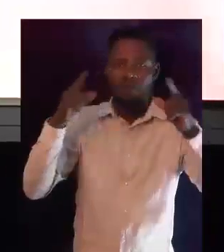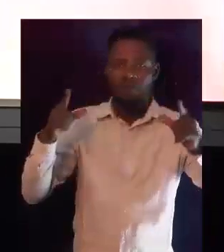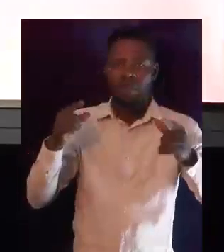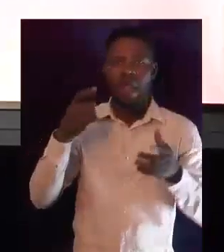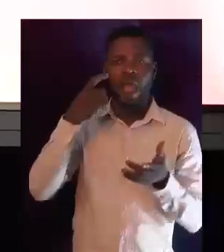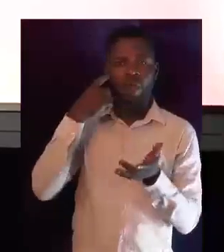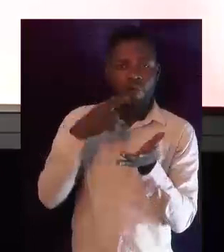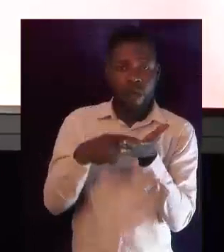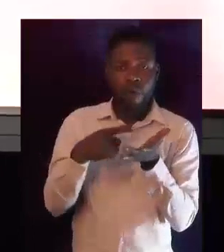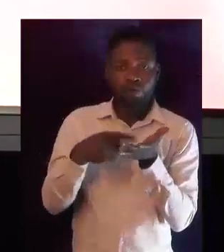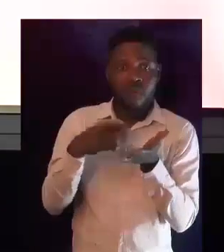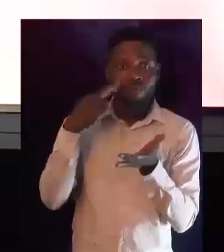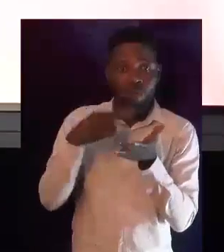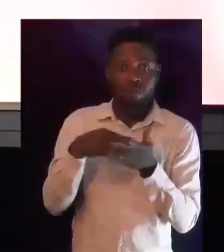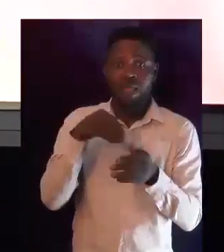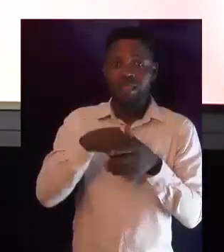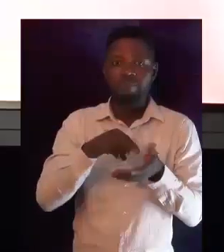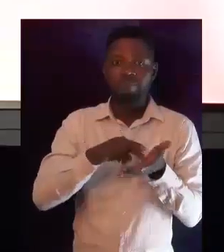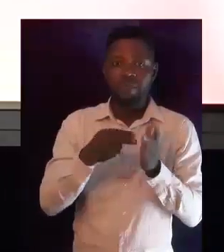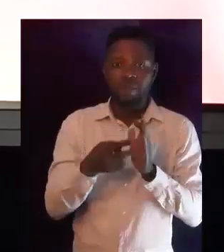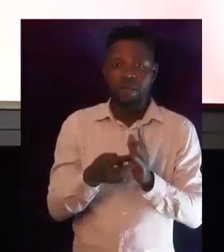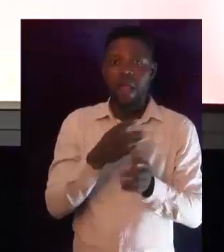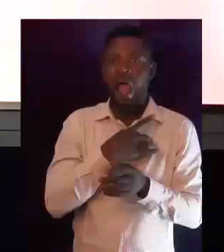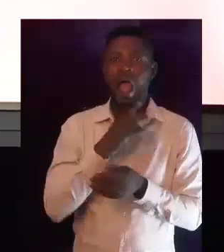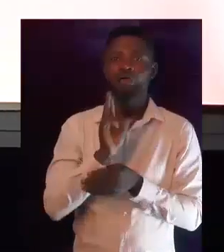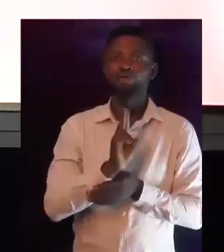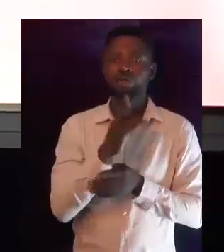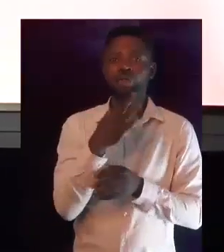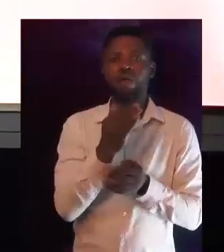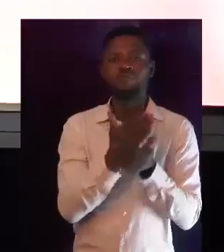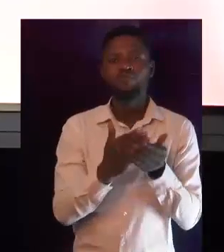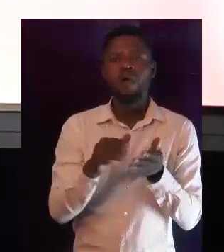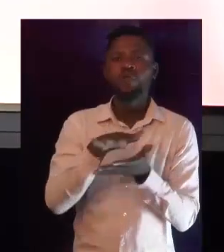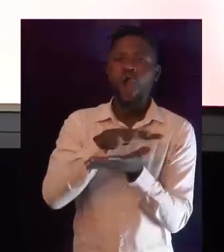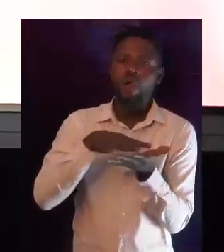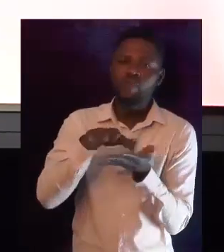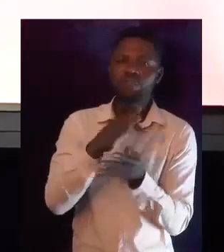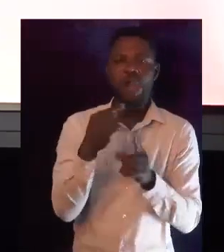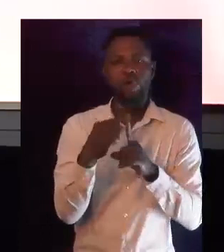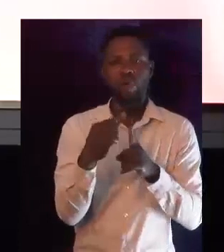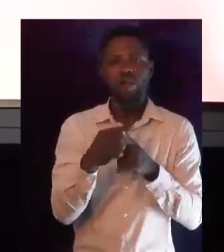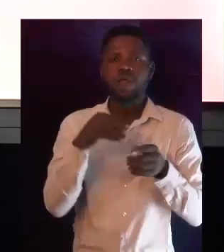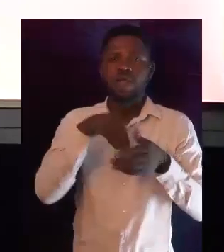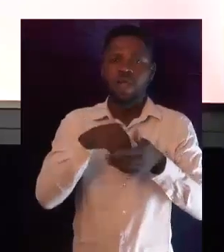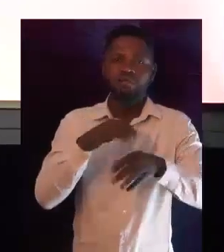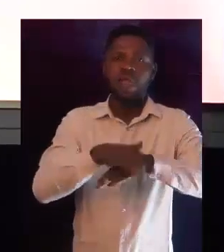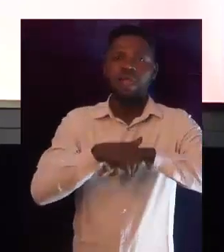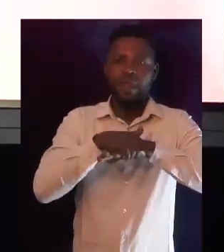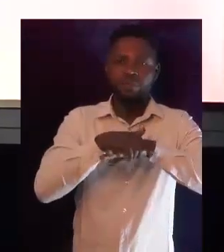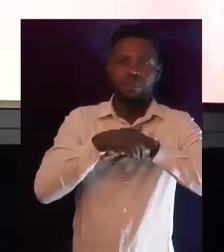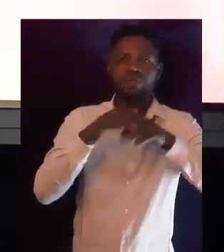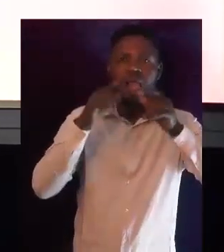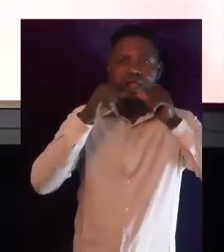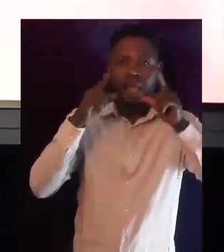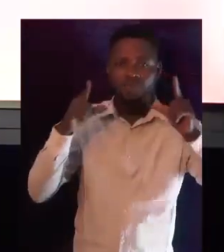language. Recognize the difference in meaning and usage of some confusing words in